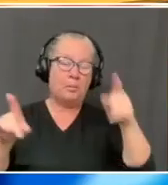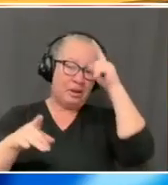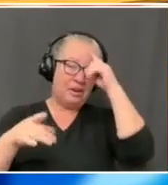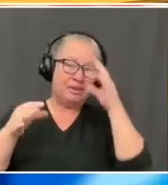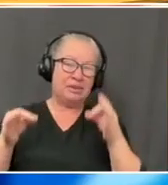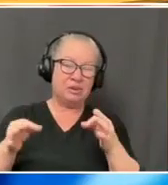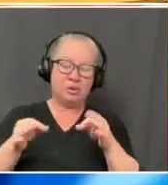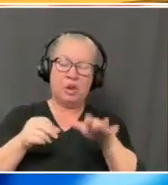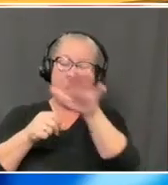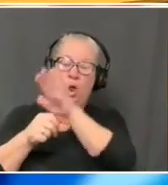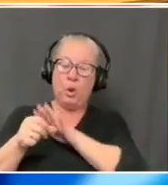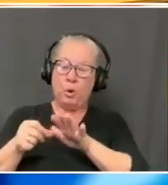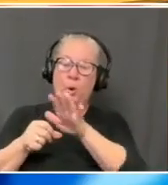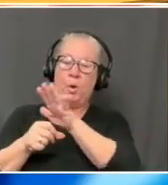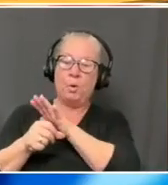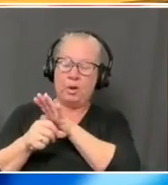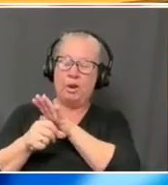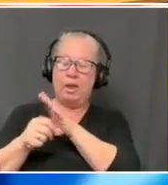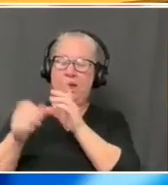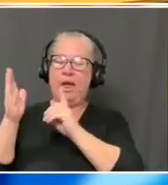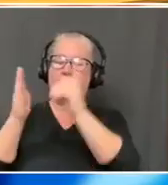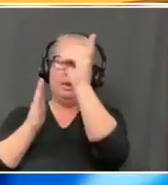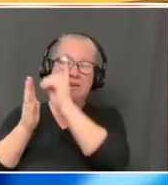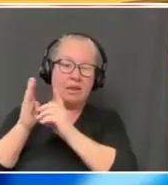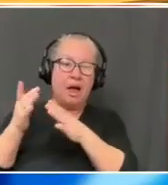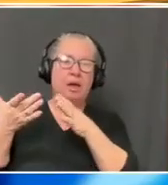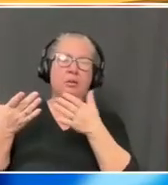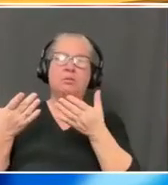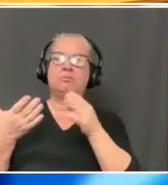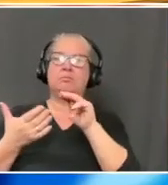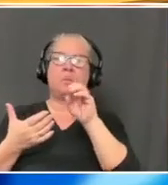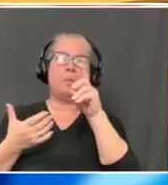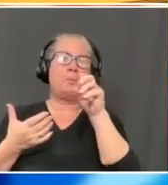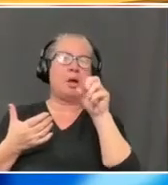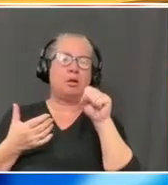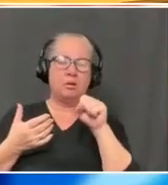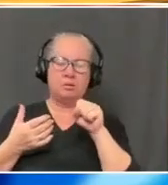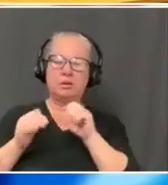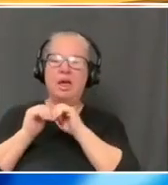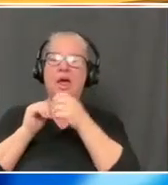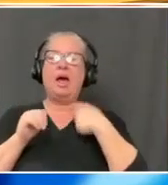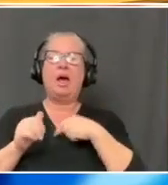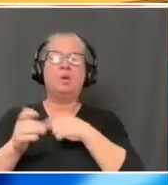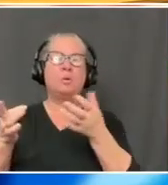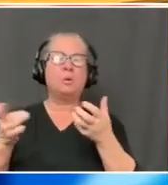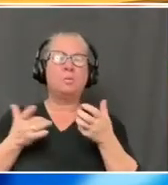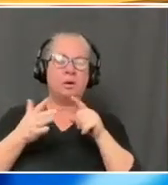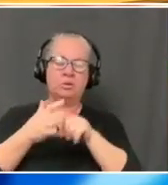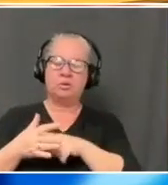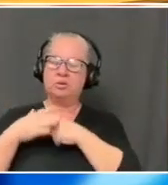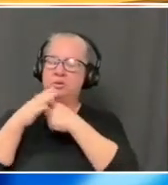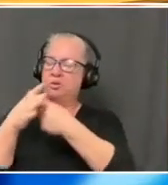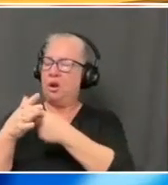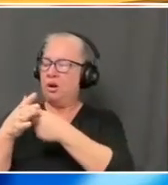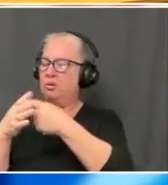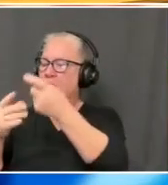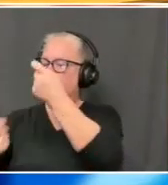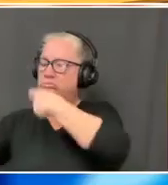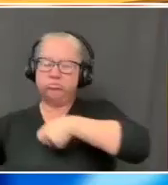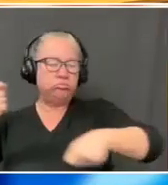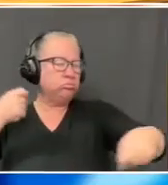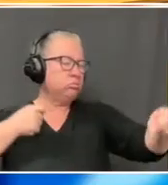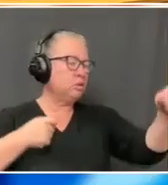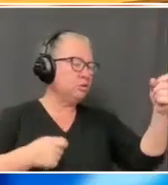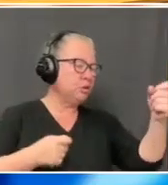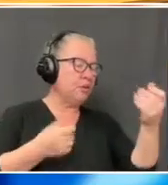designed models, we can use our own staff, and then how do we want to start to shift some of that investment in tutoring where it's appropriate.